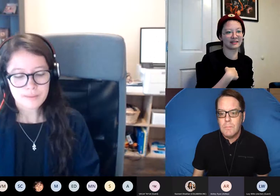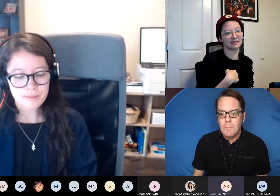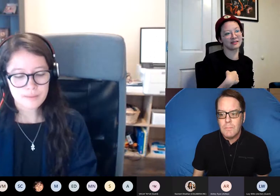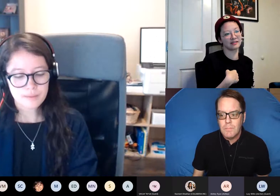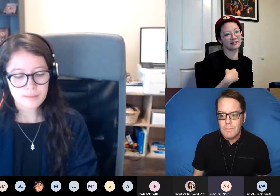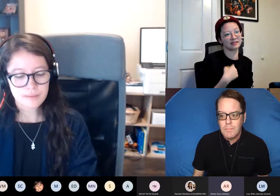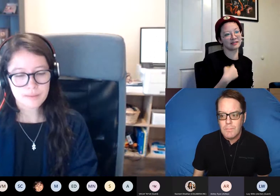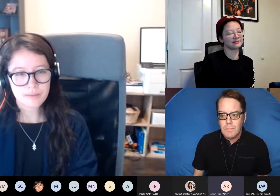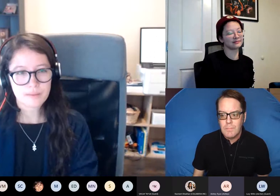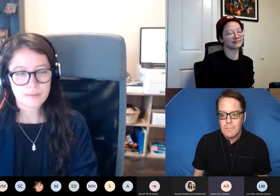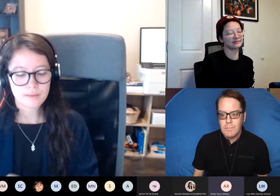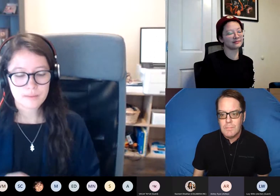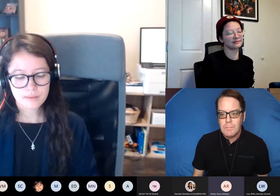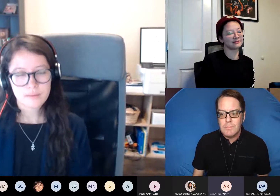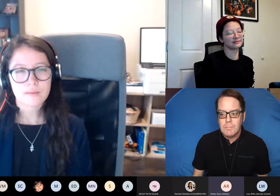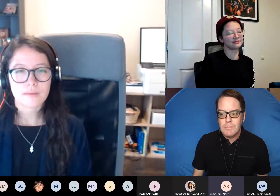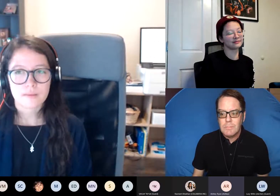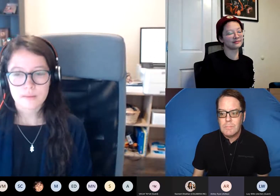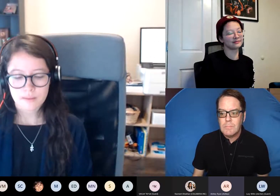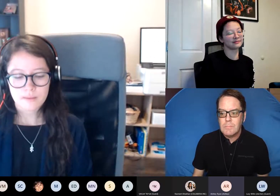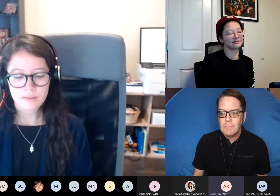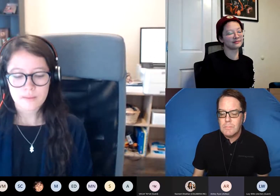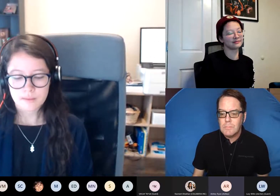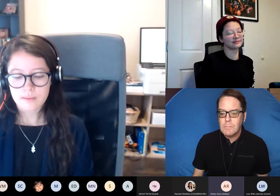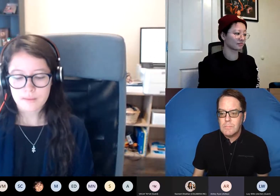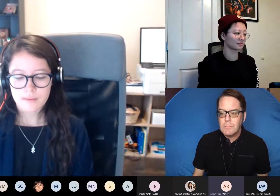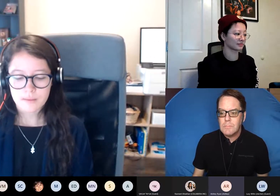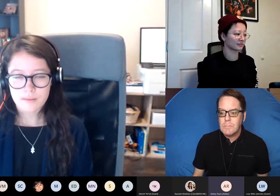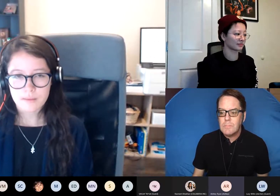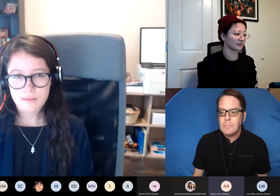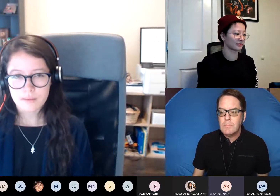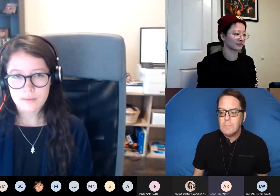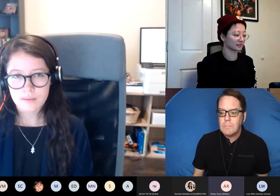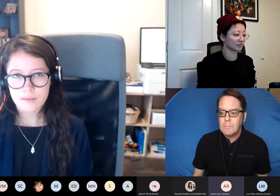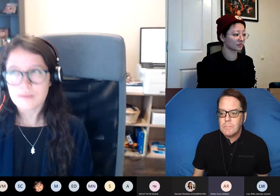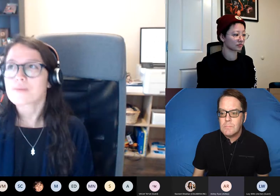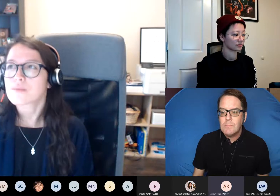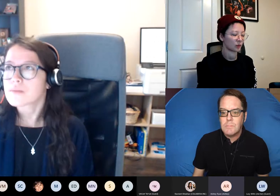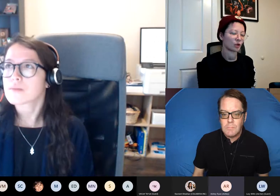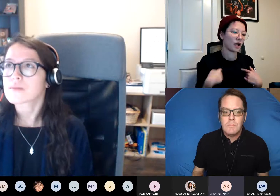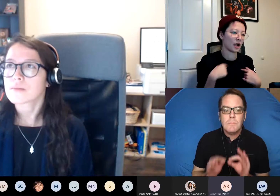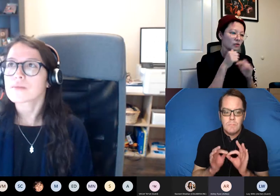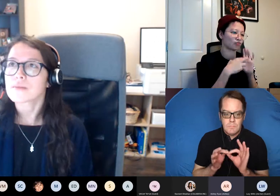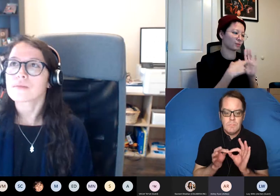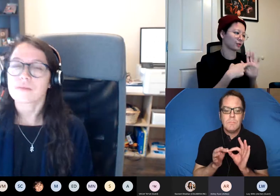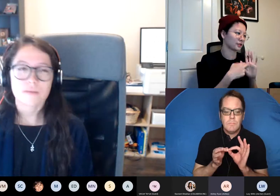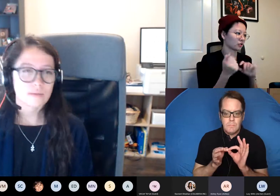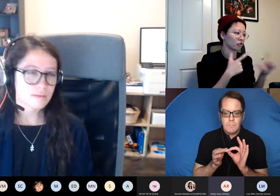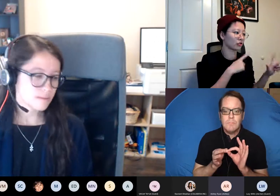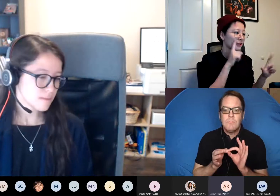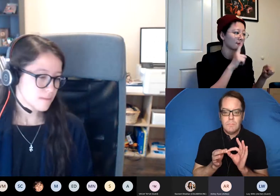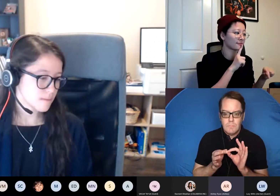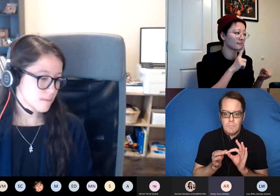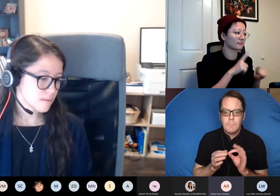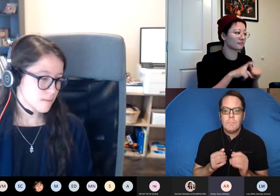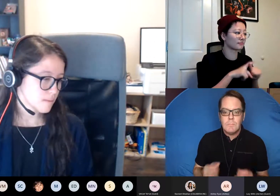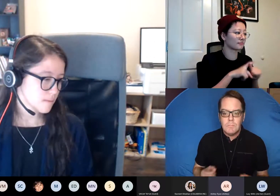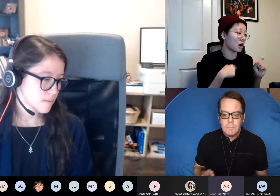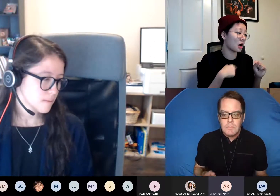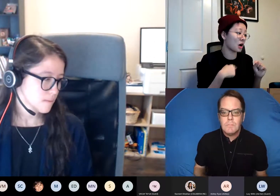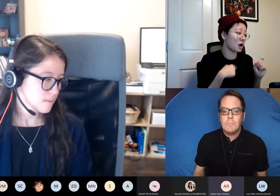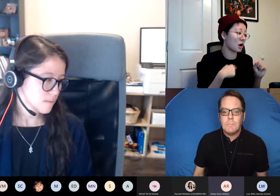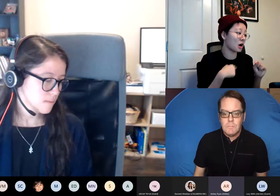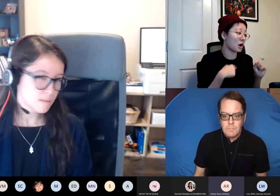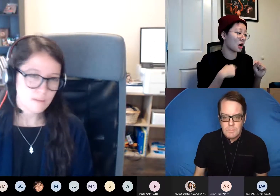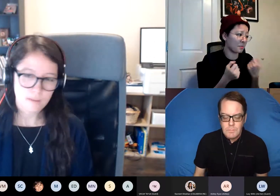my lips? This is more you by you using what you know with sign language is, hey, I'm trying to communicate